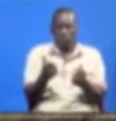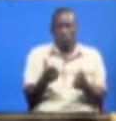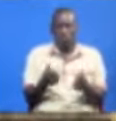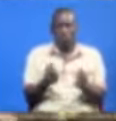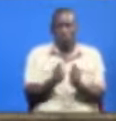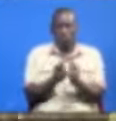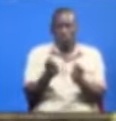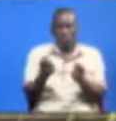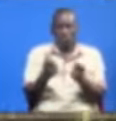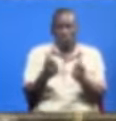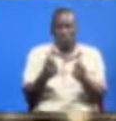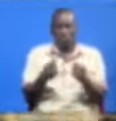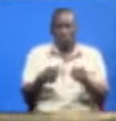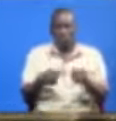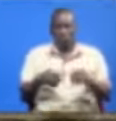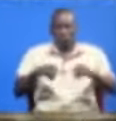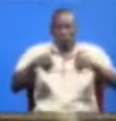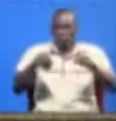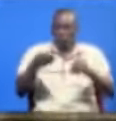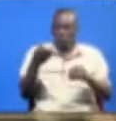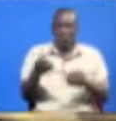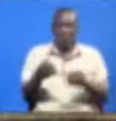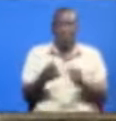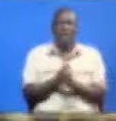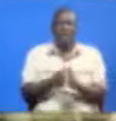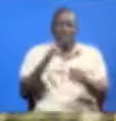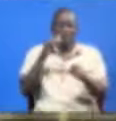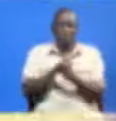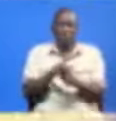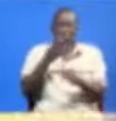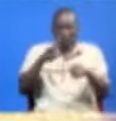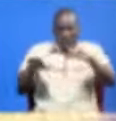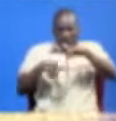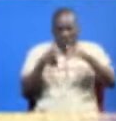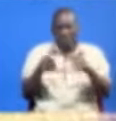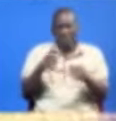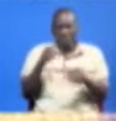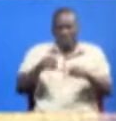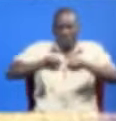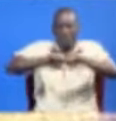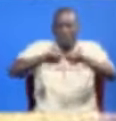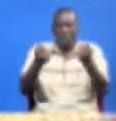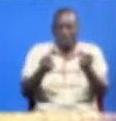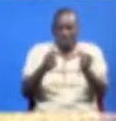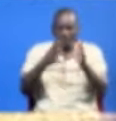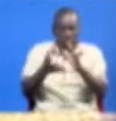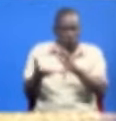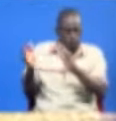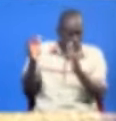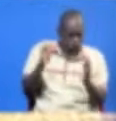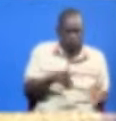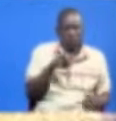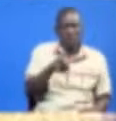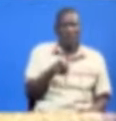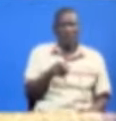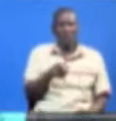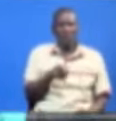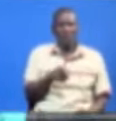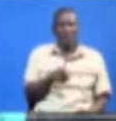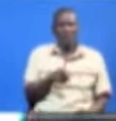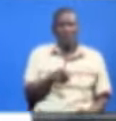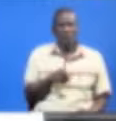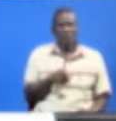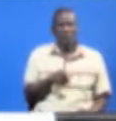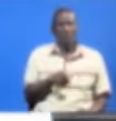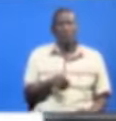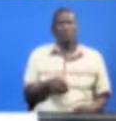a little layer of dry soil and a lot of water. If it pricks and someone falls through, they will just be swallowed by the ground.